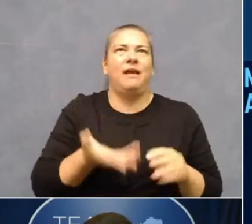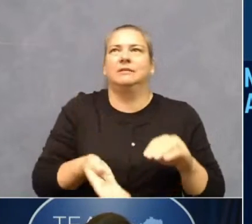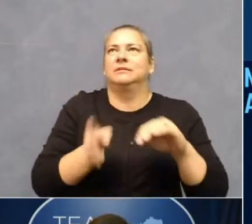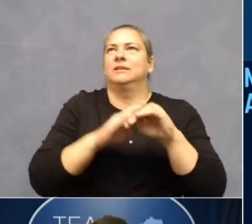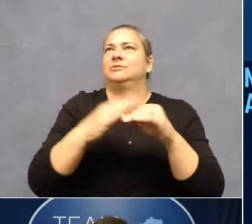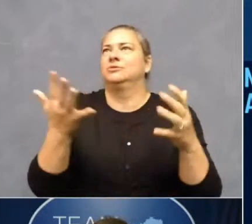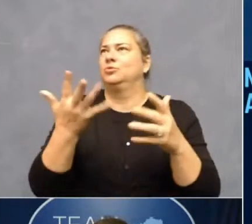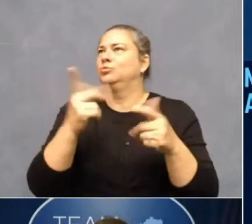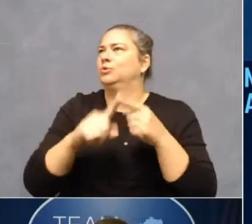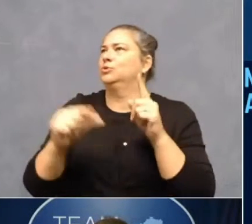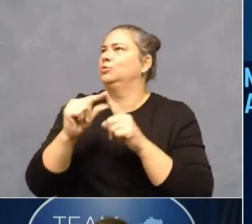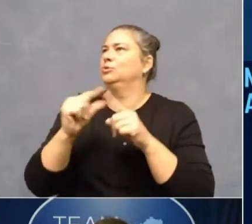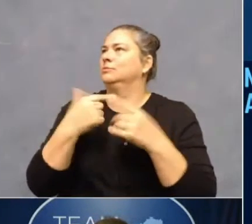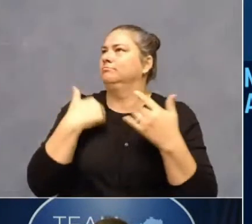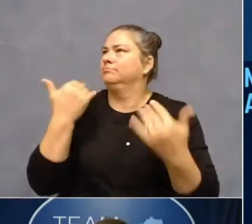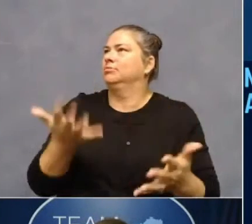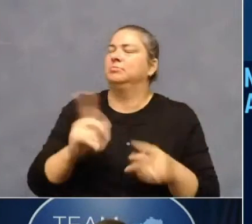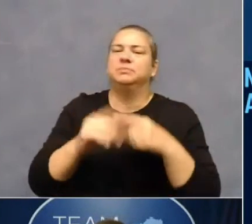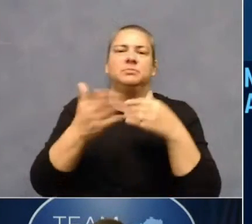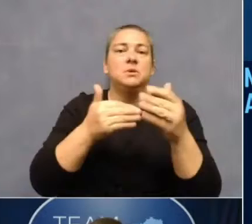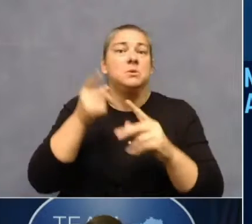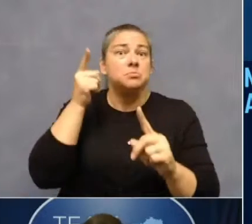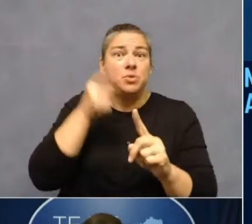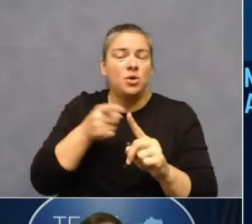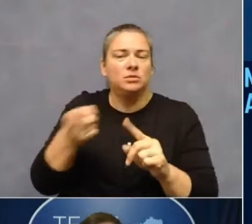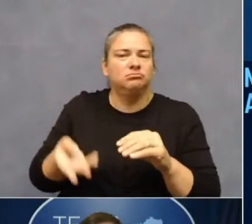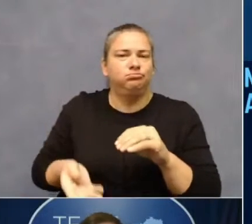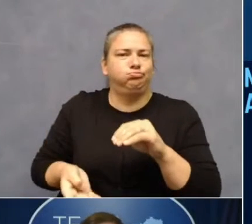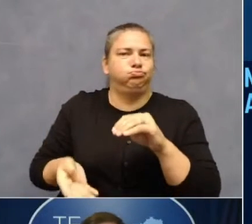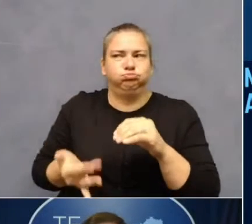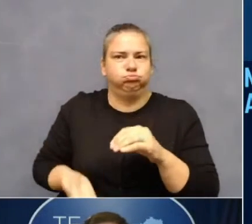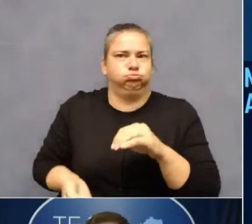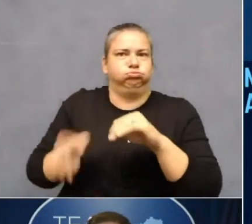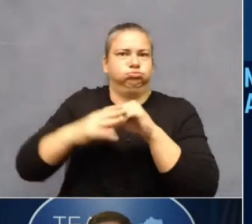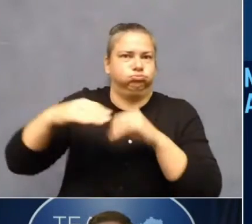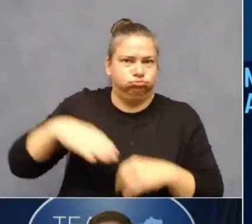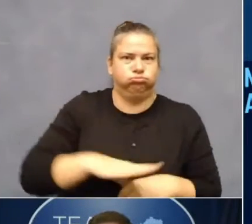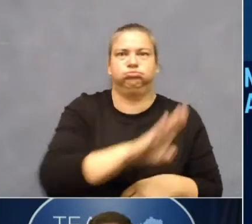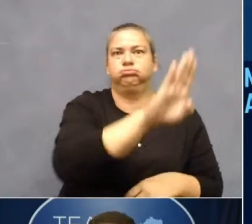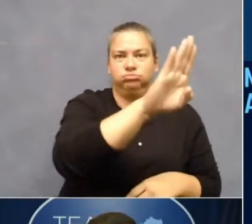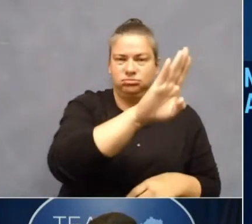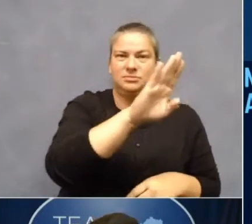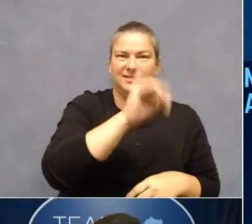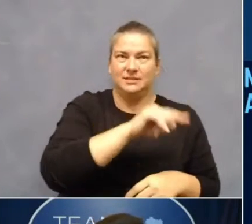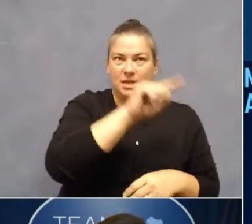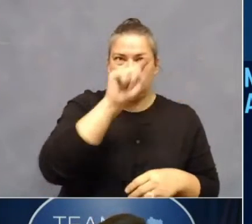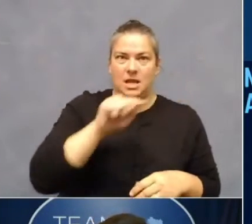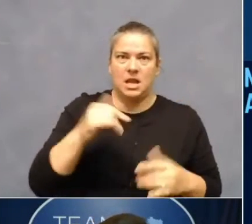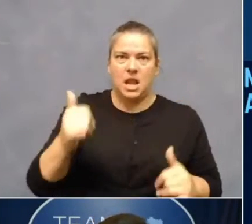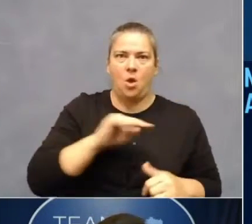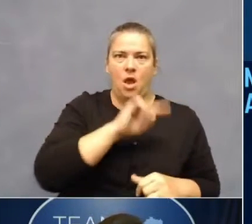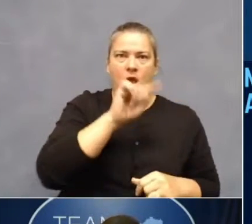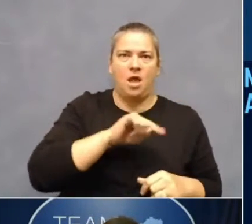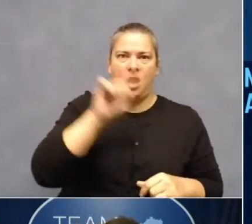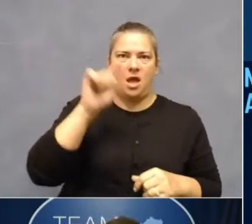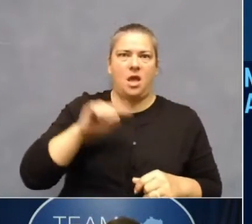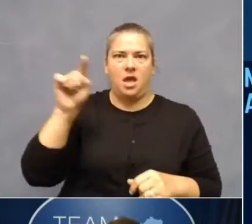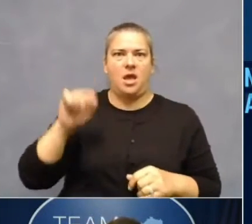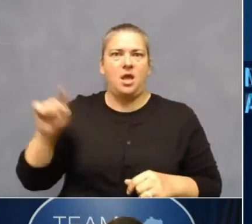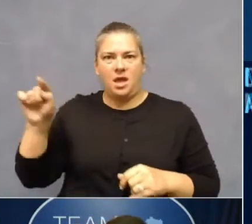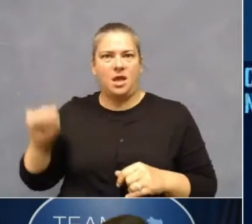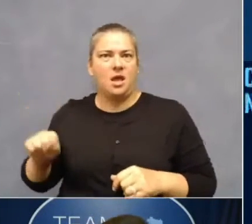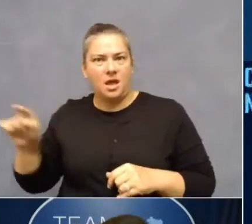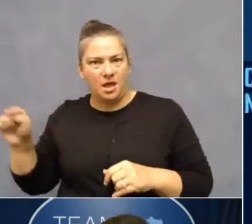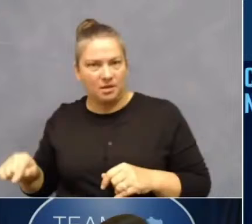concerning that it is. And what we have seen with each wave is that hospitalizations follow it. Nationally, we